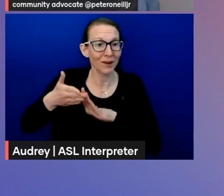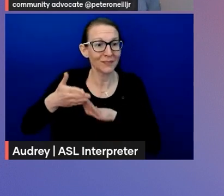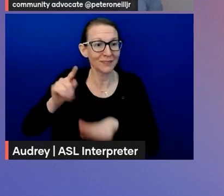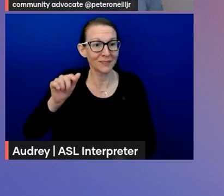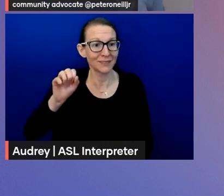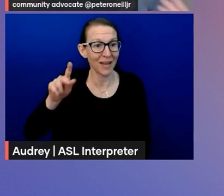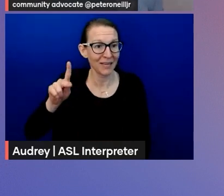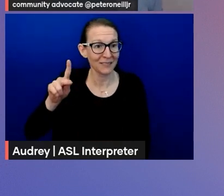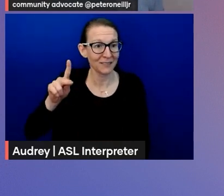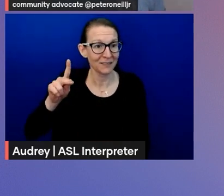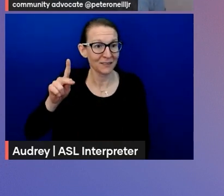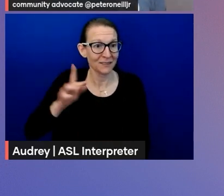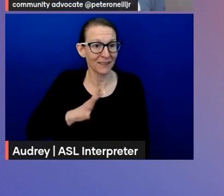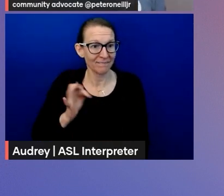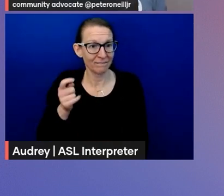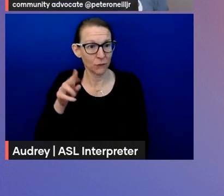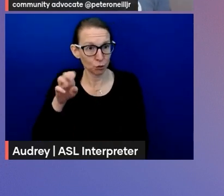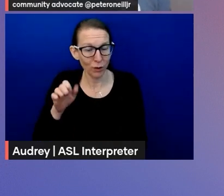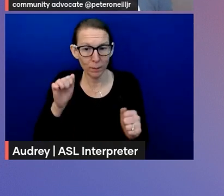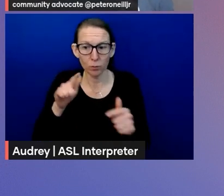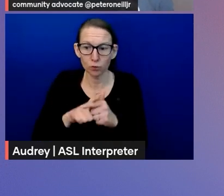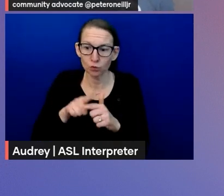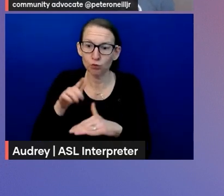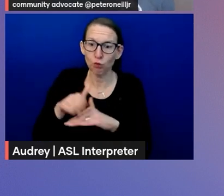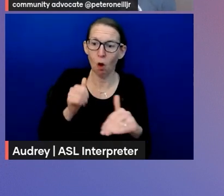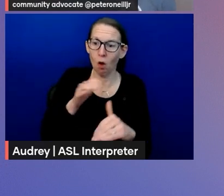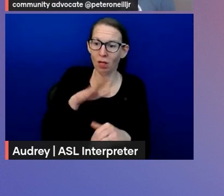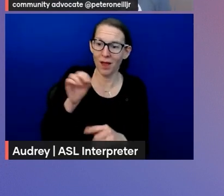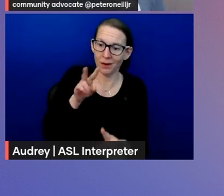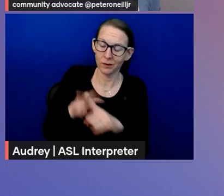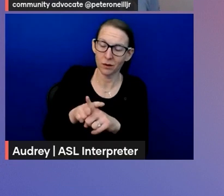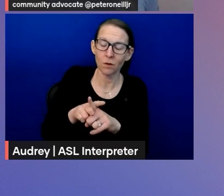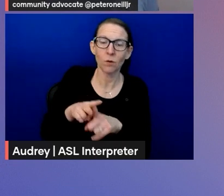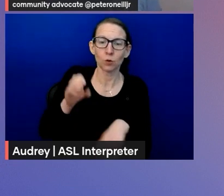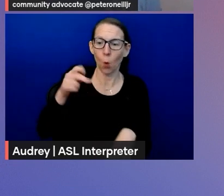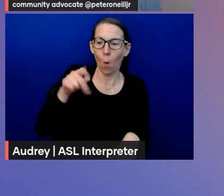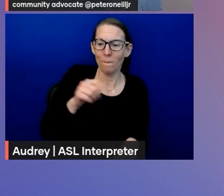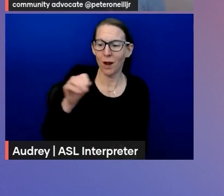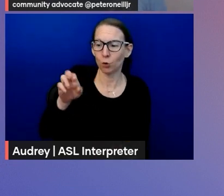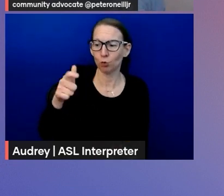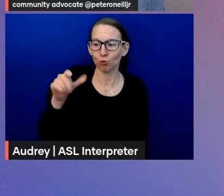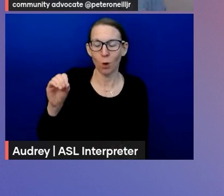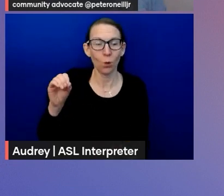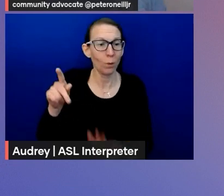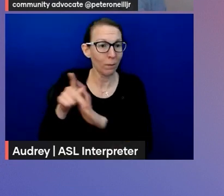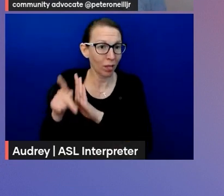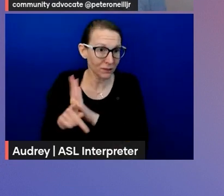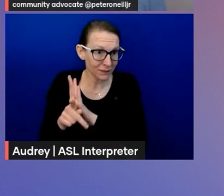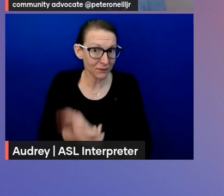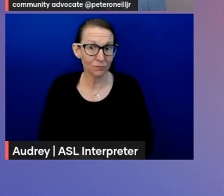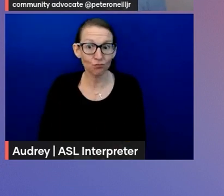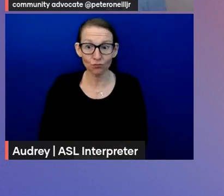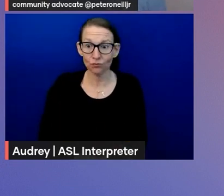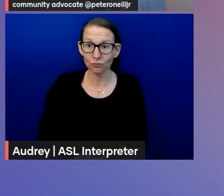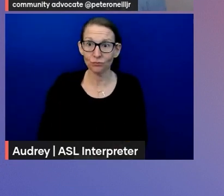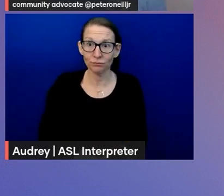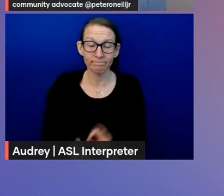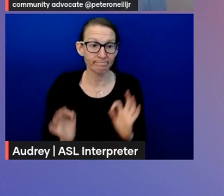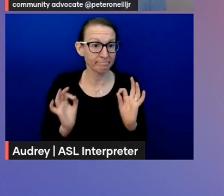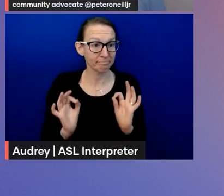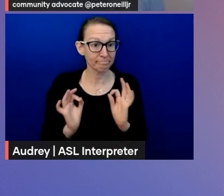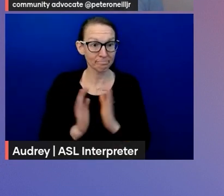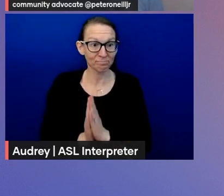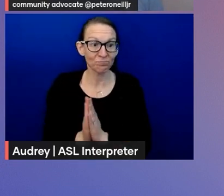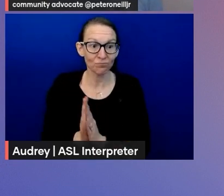order to call out to enforce OPA and Rego policies. Cool. And with